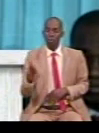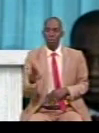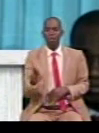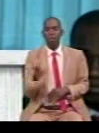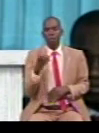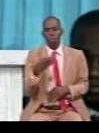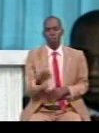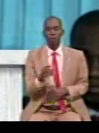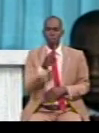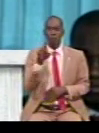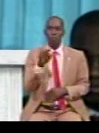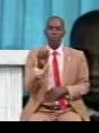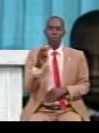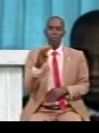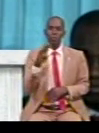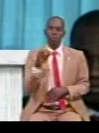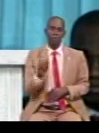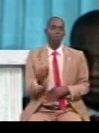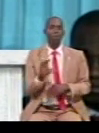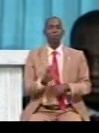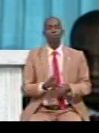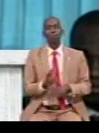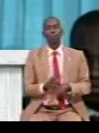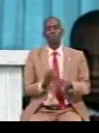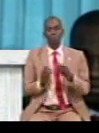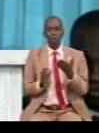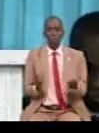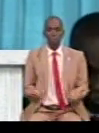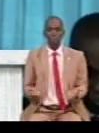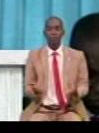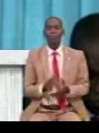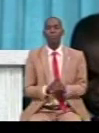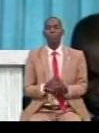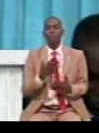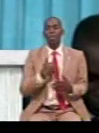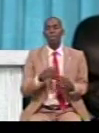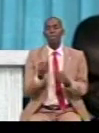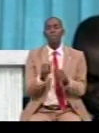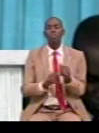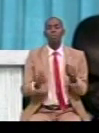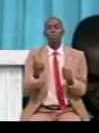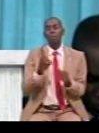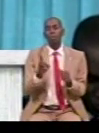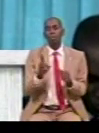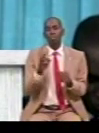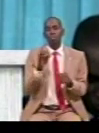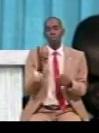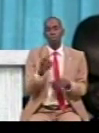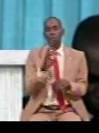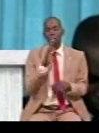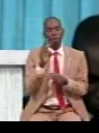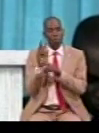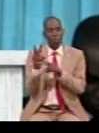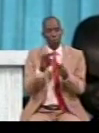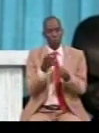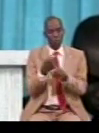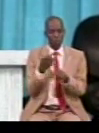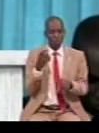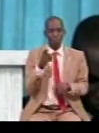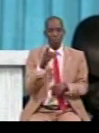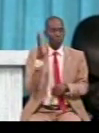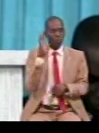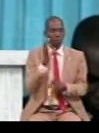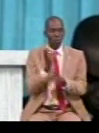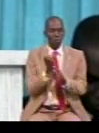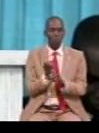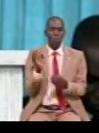we'll be having our converts rally there. Across the globe, they'll give you the details of where it will